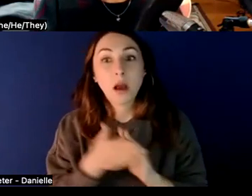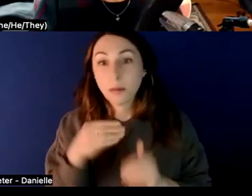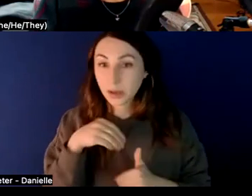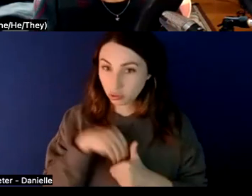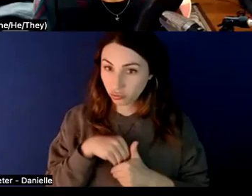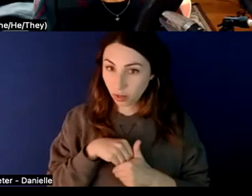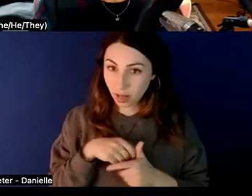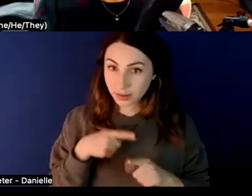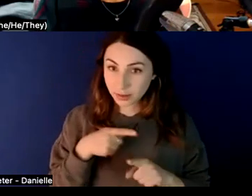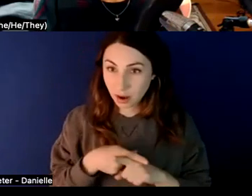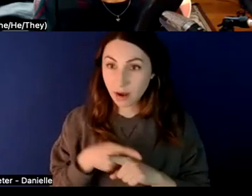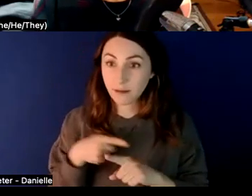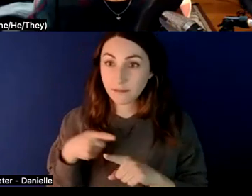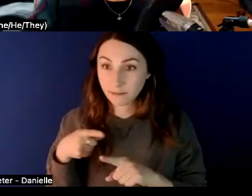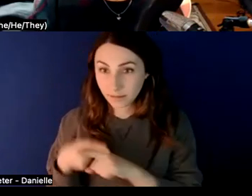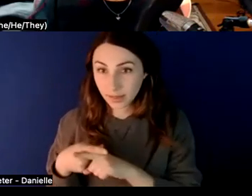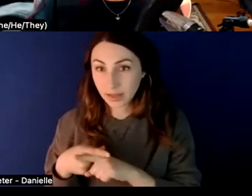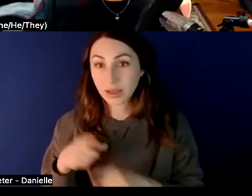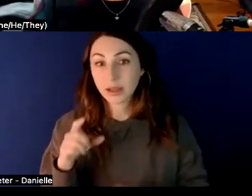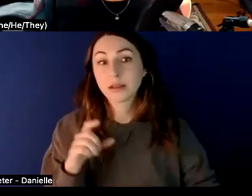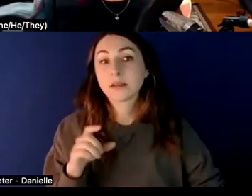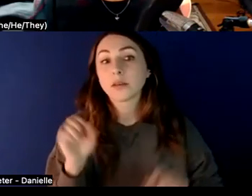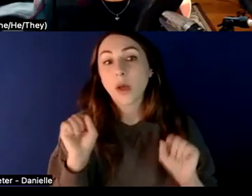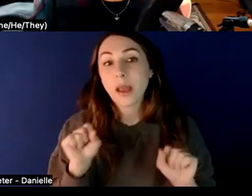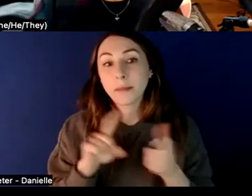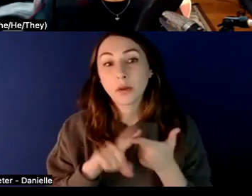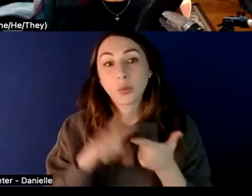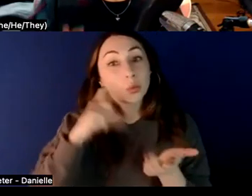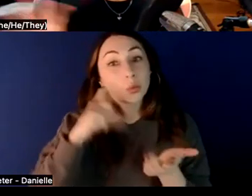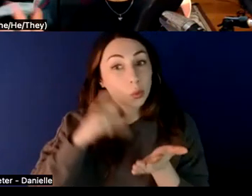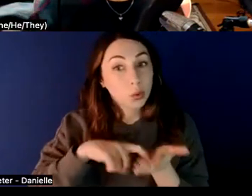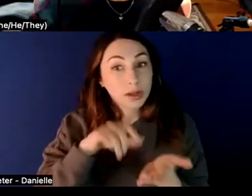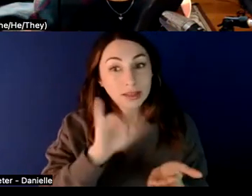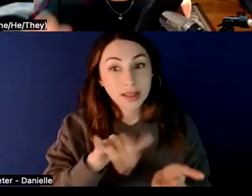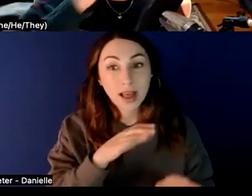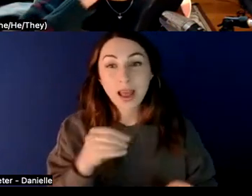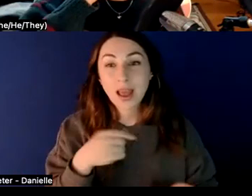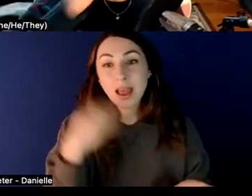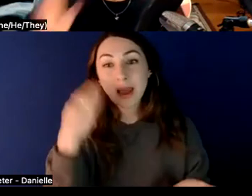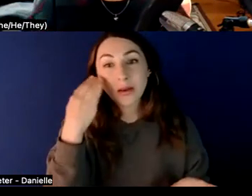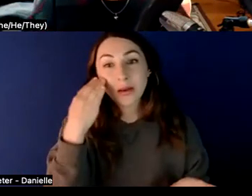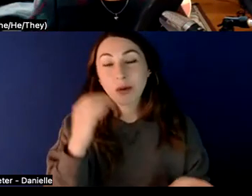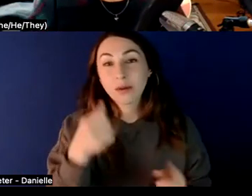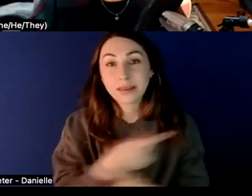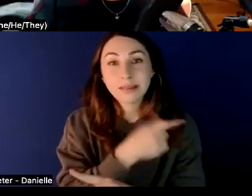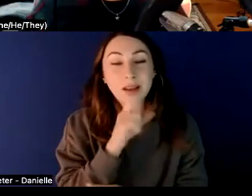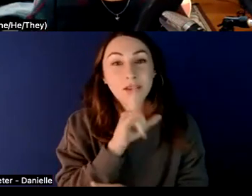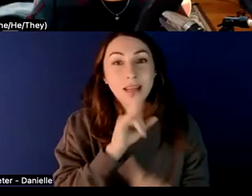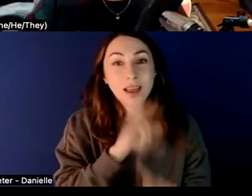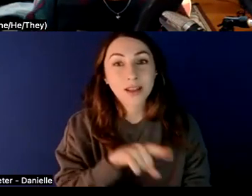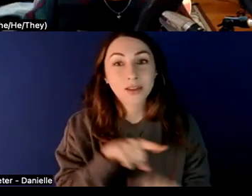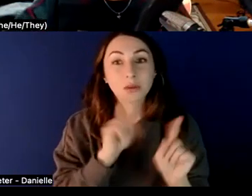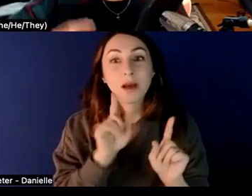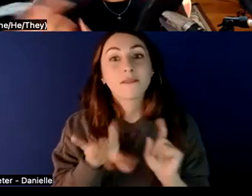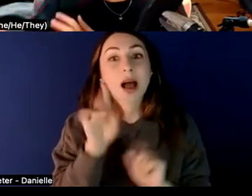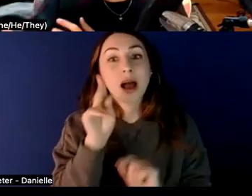like that. So I think just being able to notice those things. And I know this isn't really answering the question, but also maybe finding people who you do